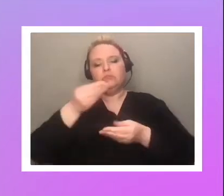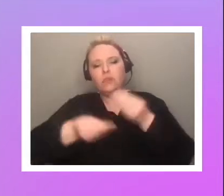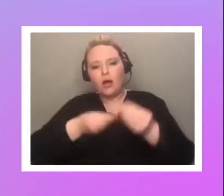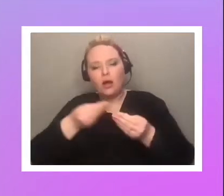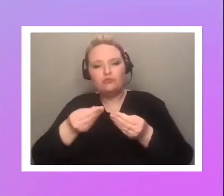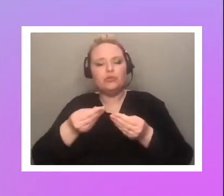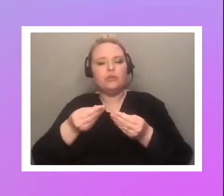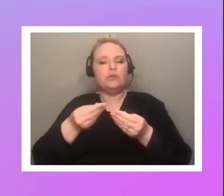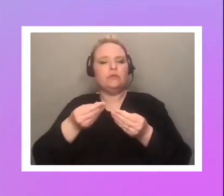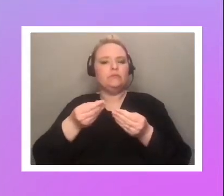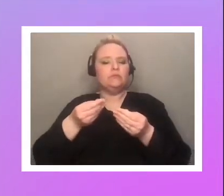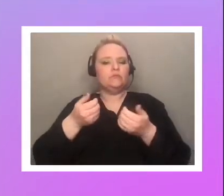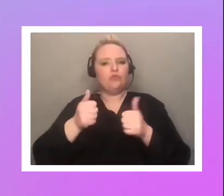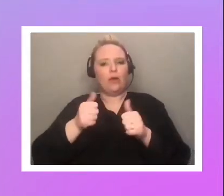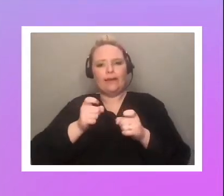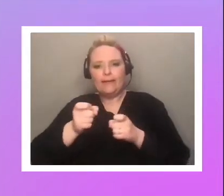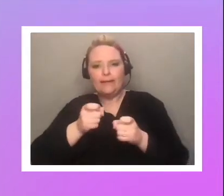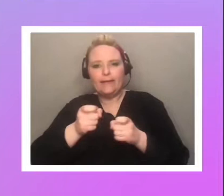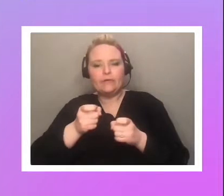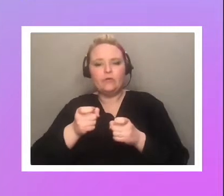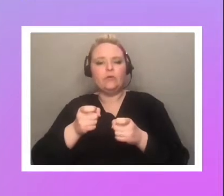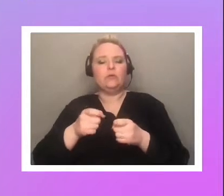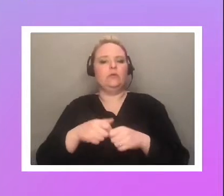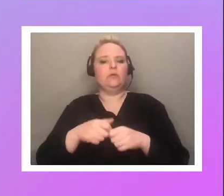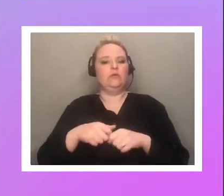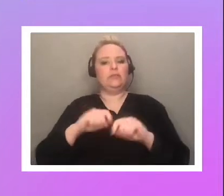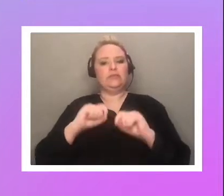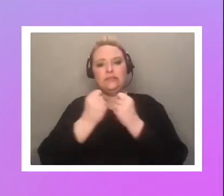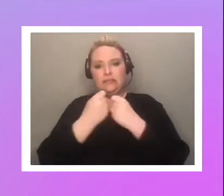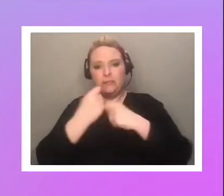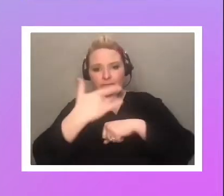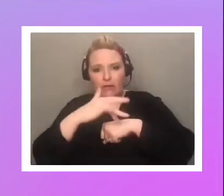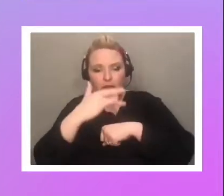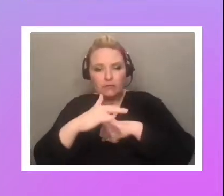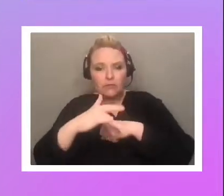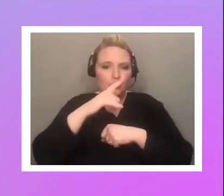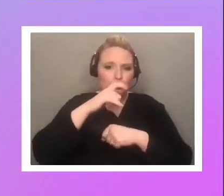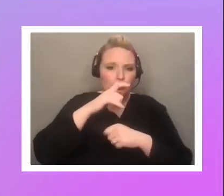you have, the availability of team members, and